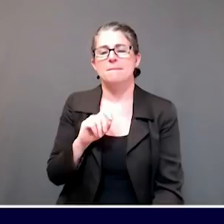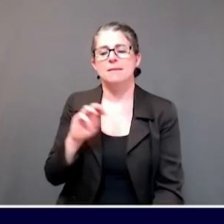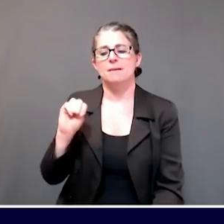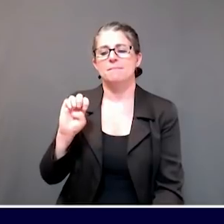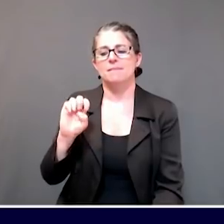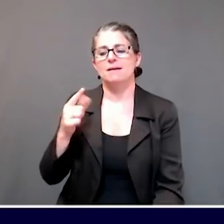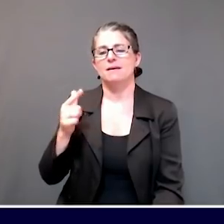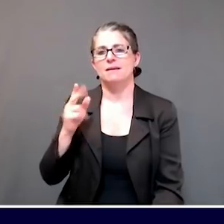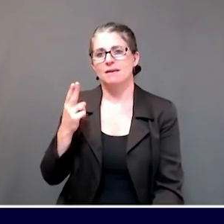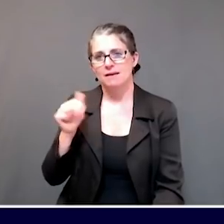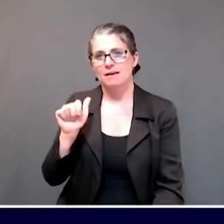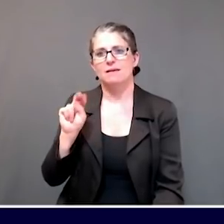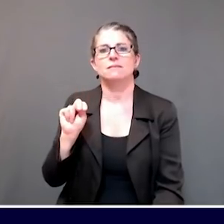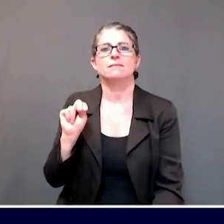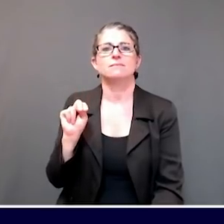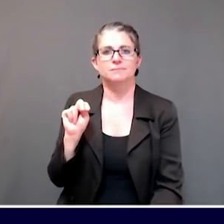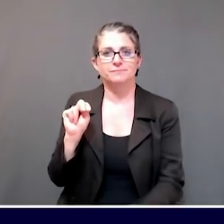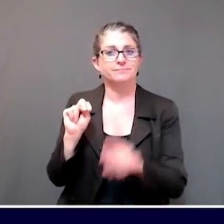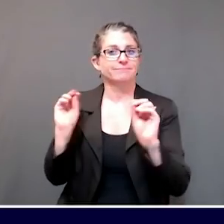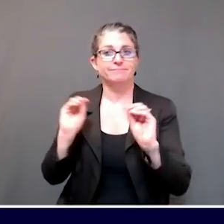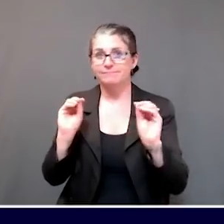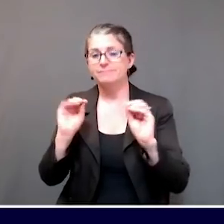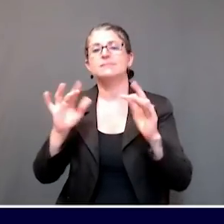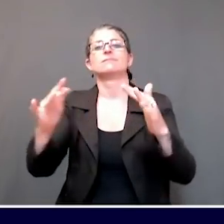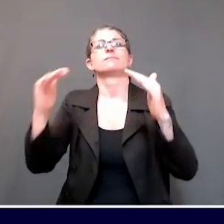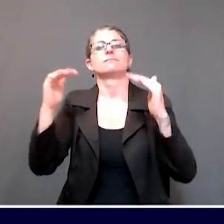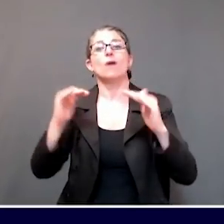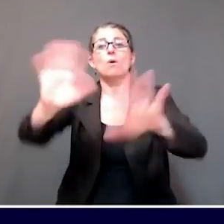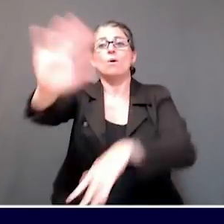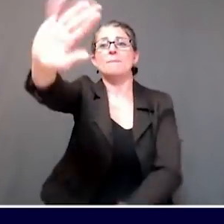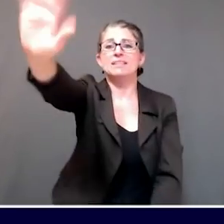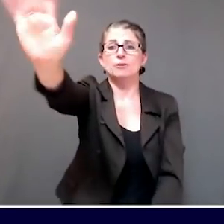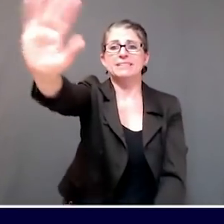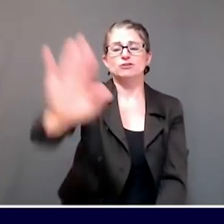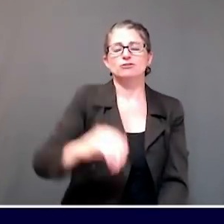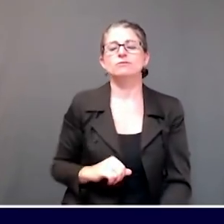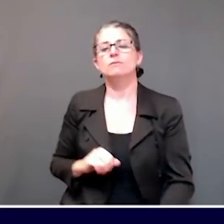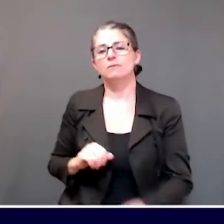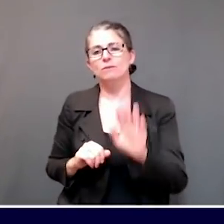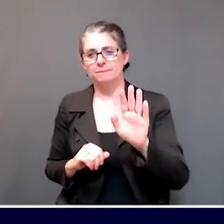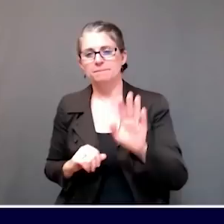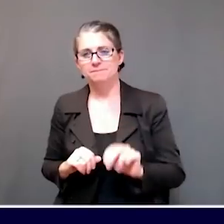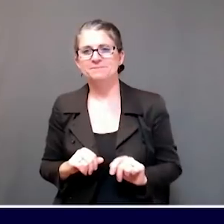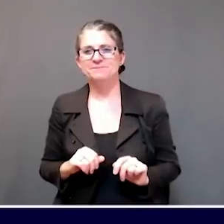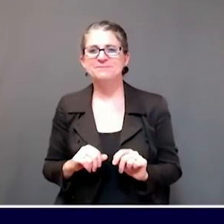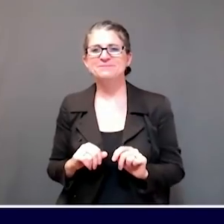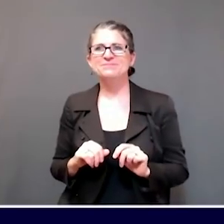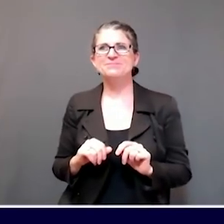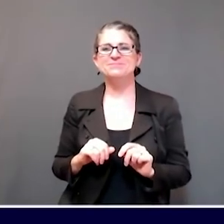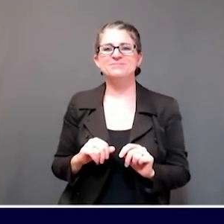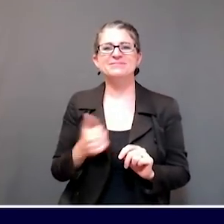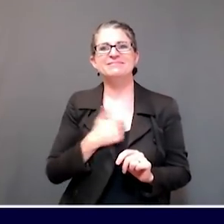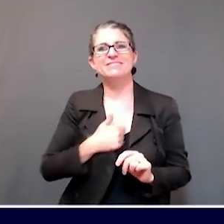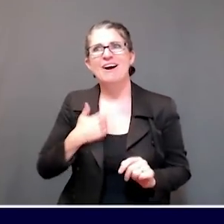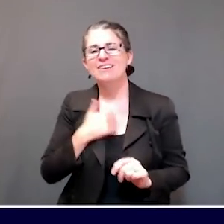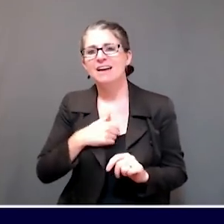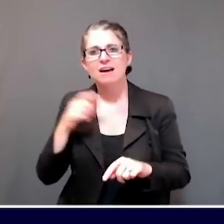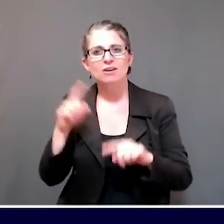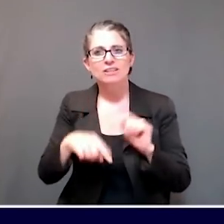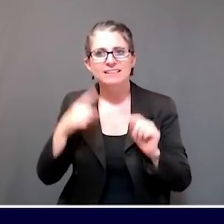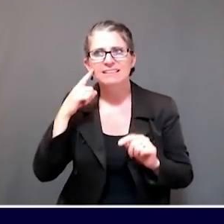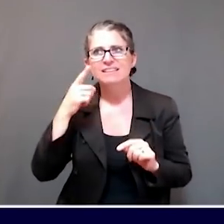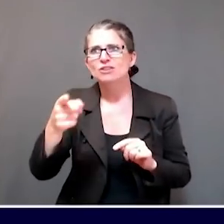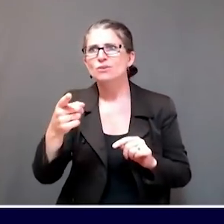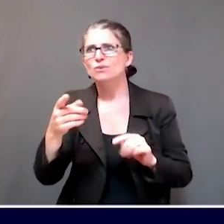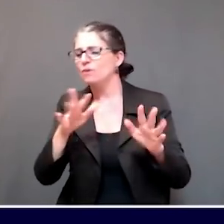All right, we'll turn to Patrick Whittle. Dr. Shah, thank you for taking my question. Sorry, I didn't hear you. I'm sort of multitasking